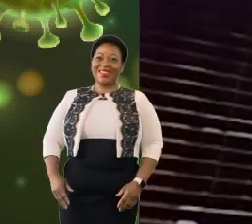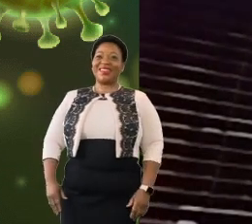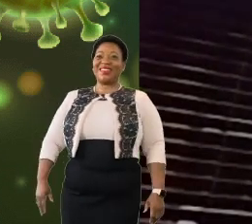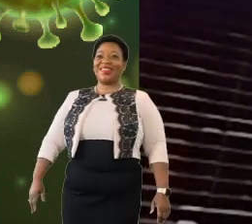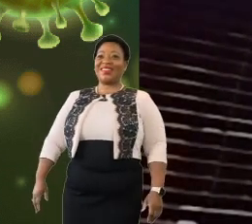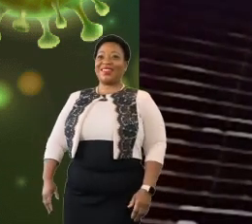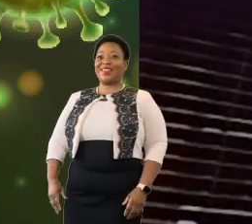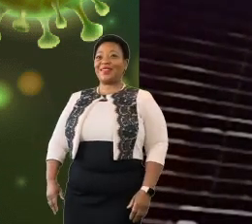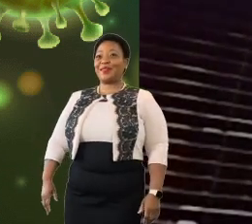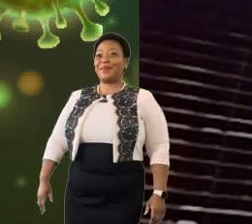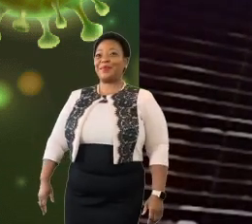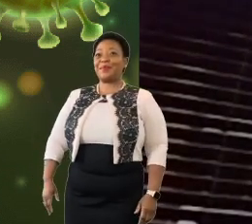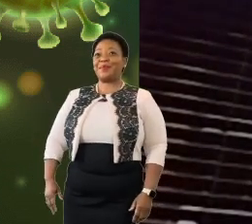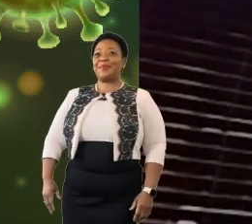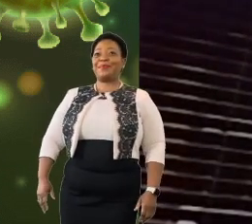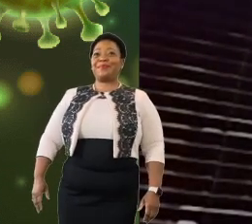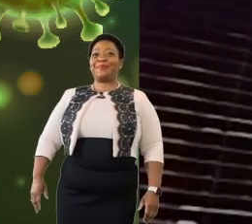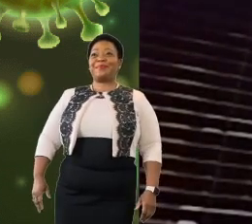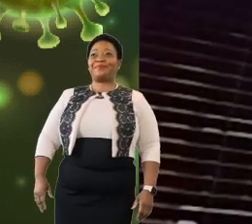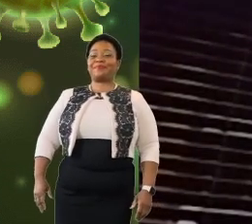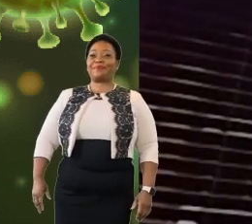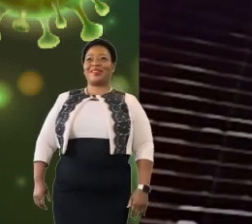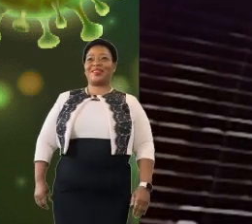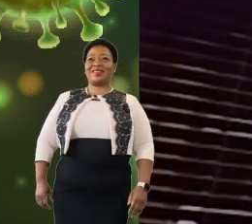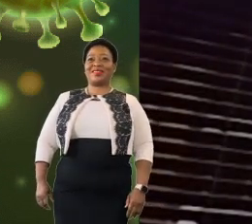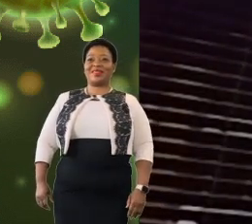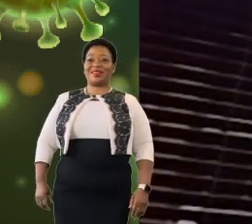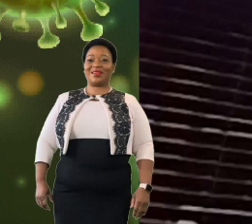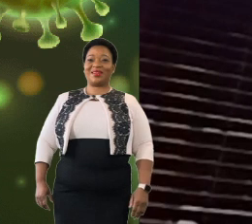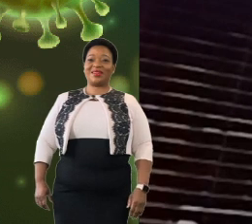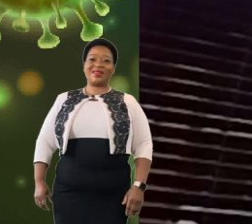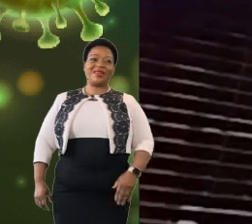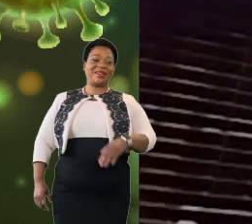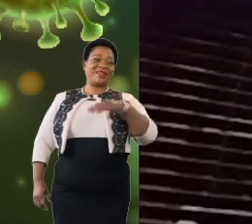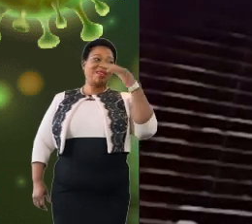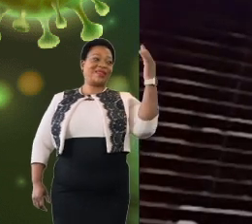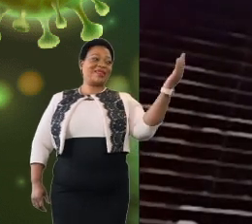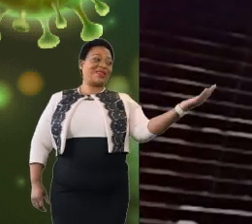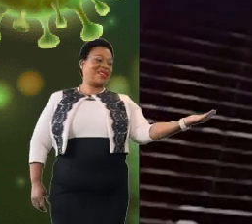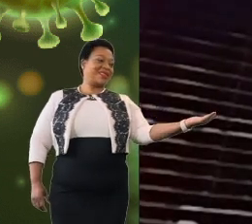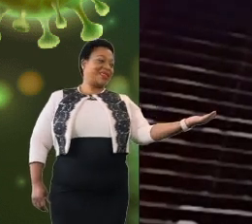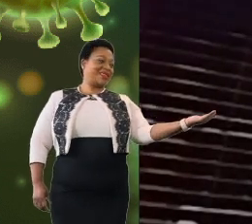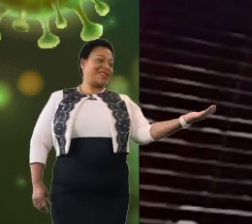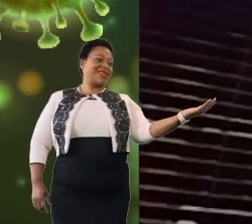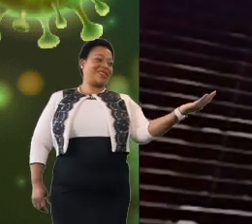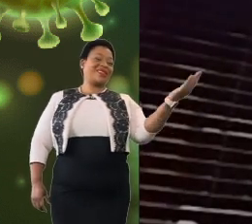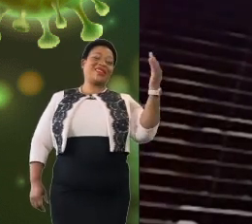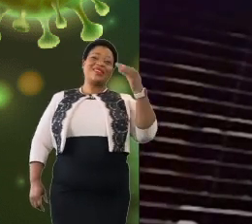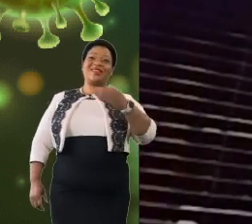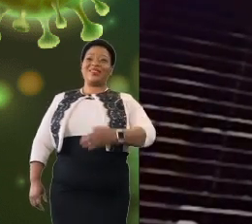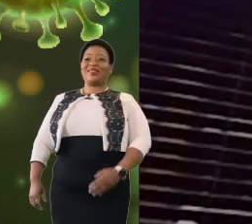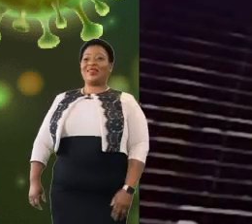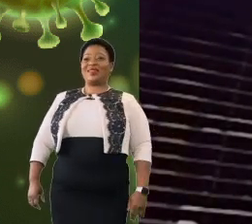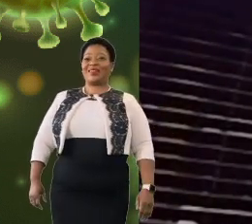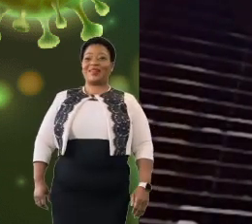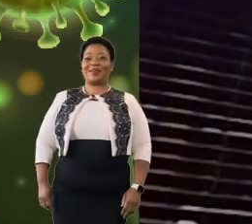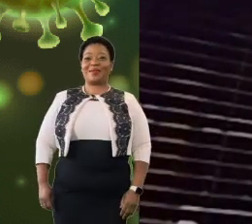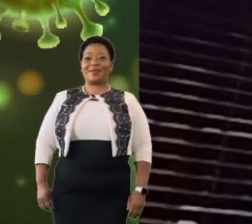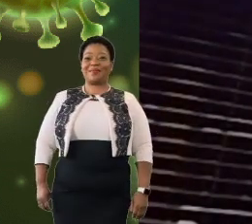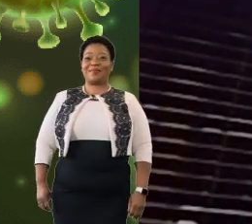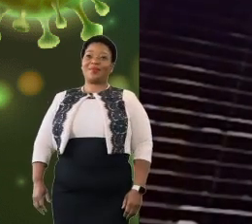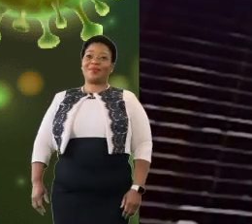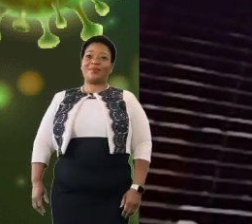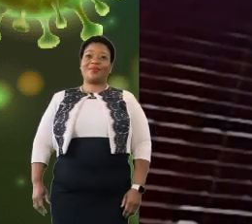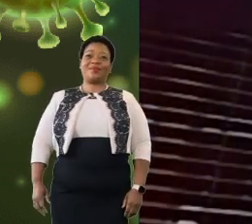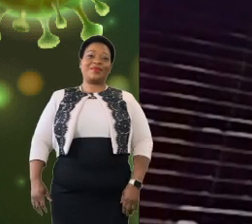or the choices that we are putting on the table, are the choices that talk directly to the plight of the communities